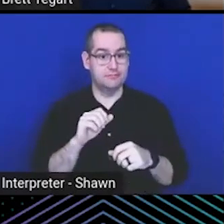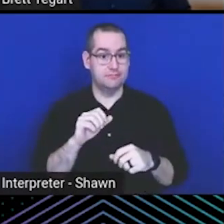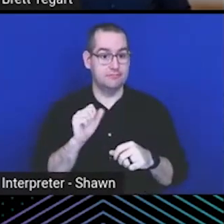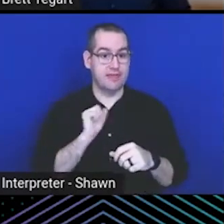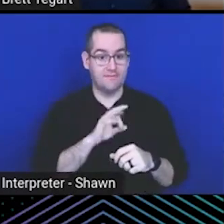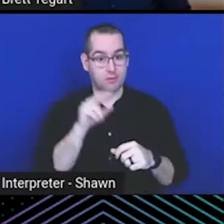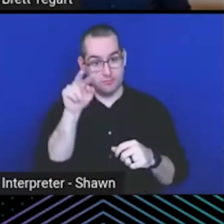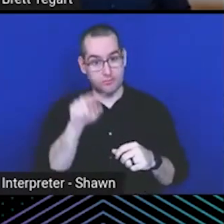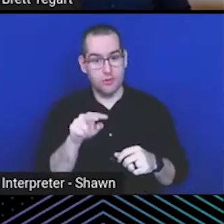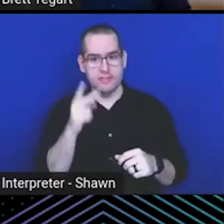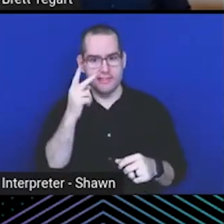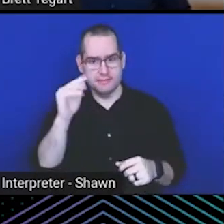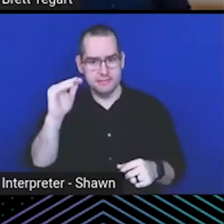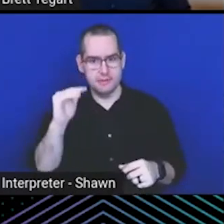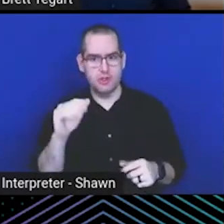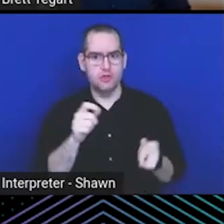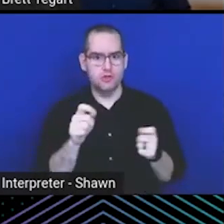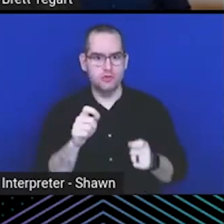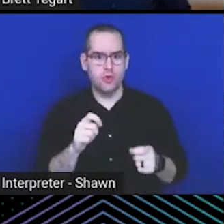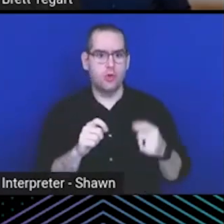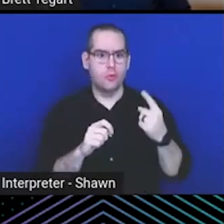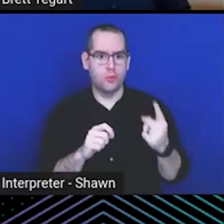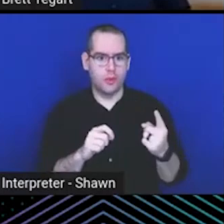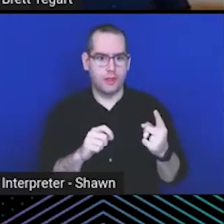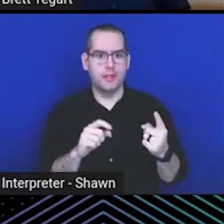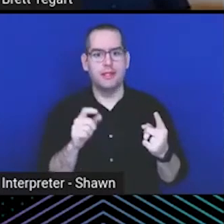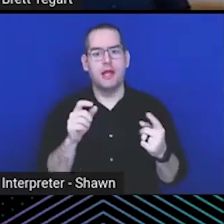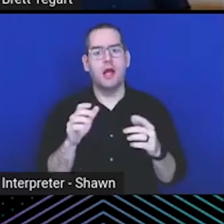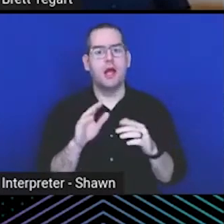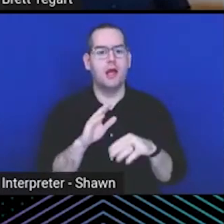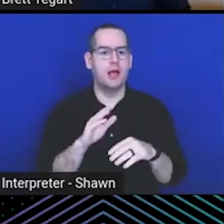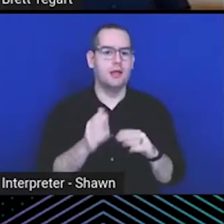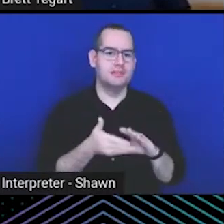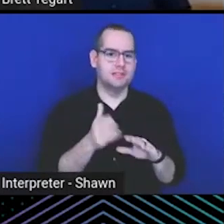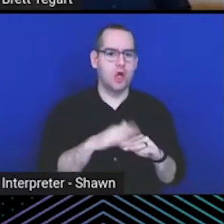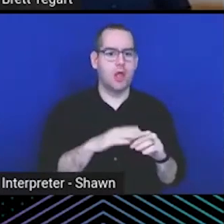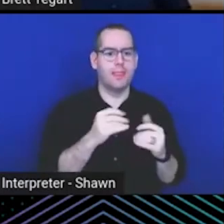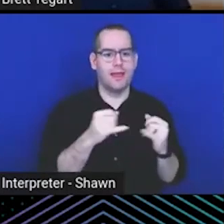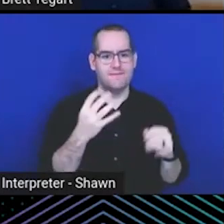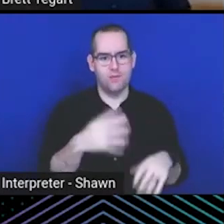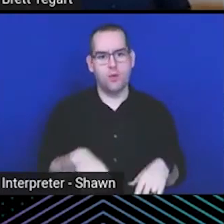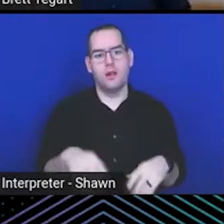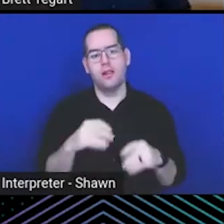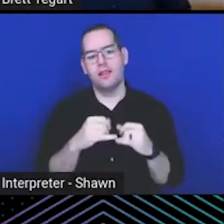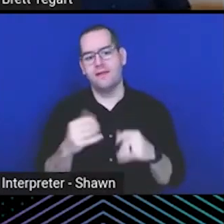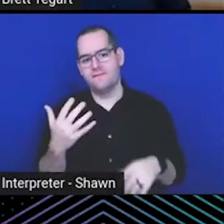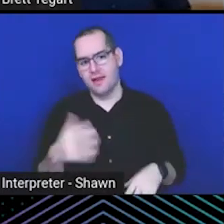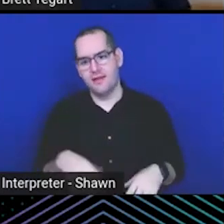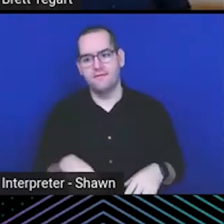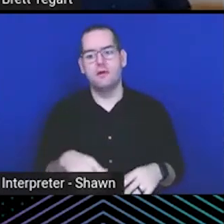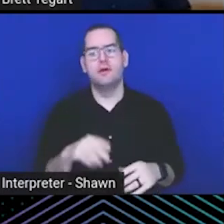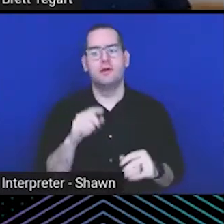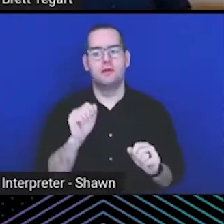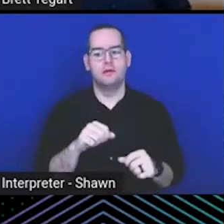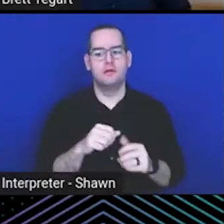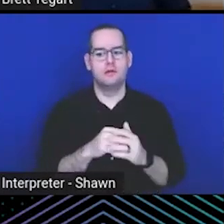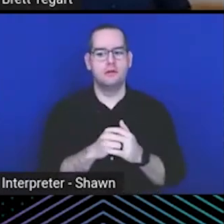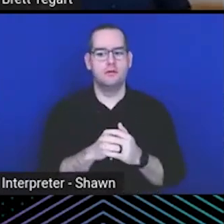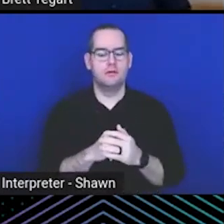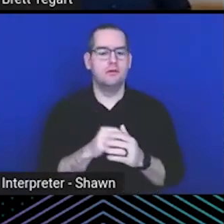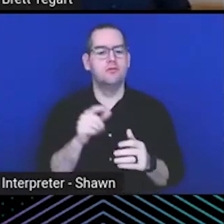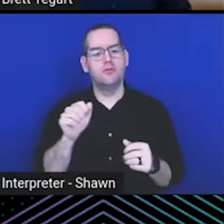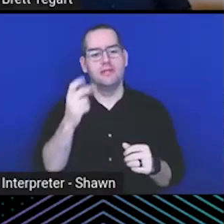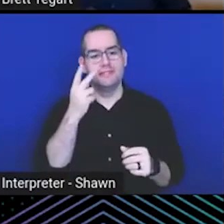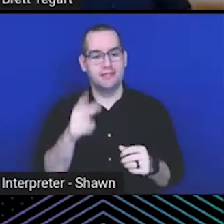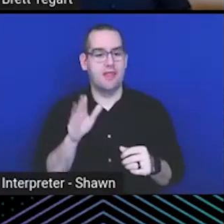a list and say, control 1 exists on line 4, control 2 exists on line 5. and they can be certain that their